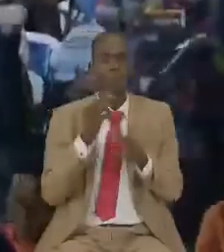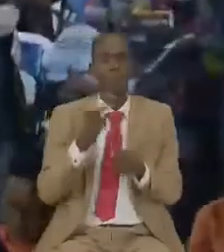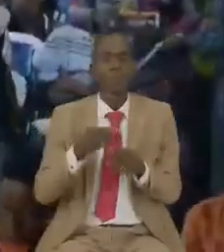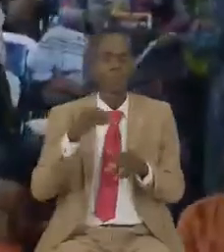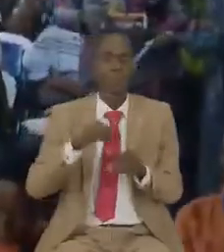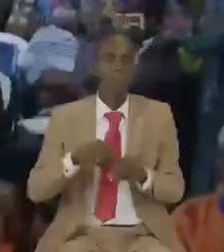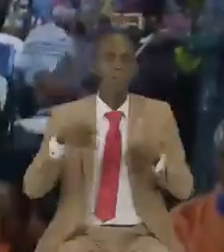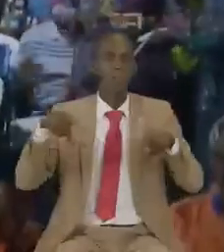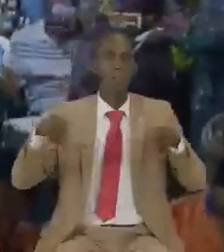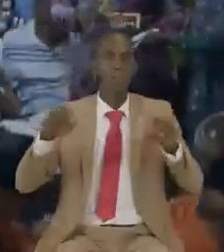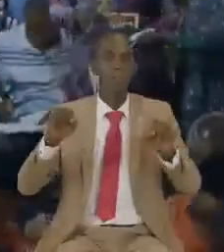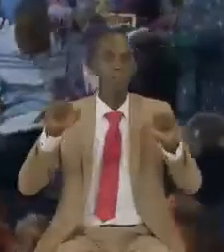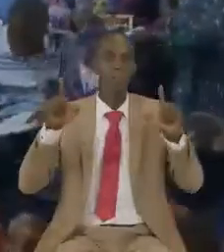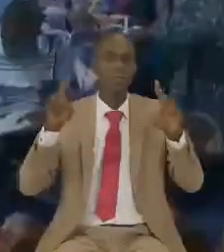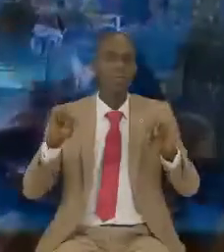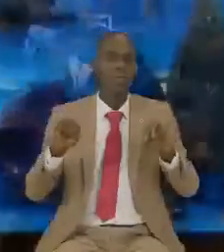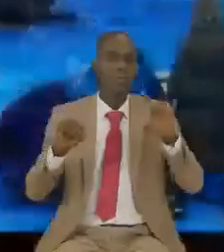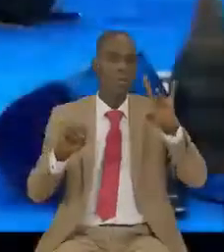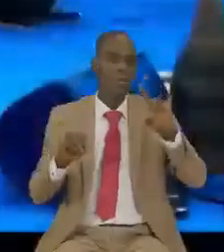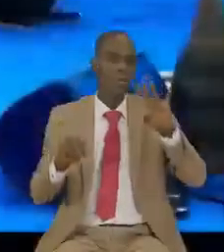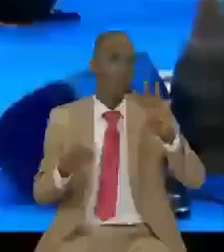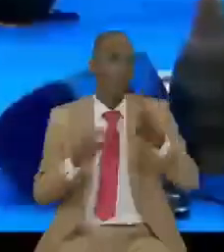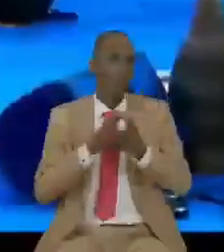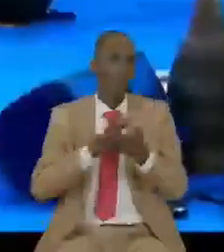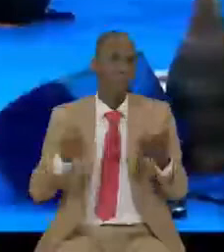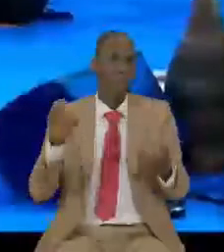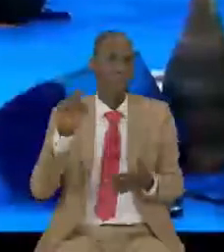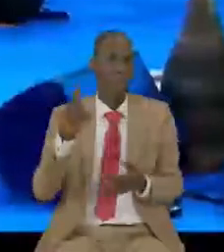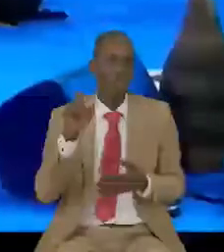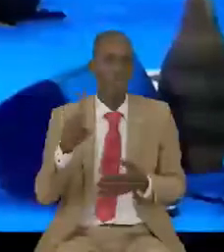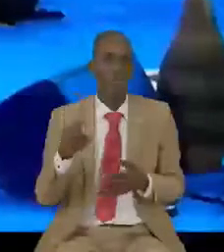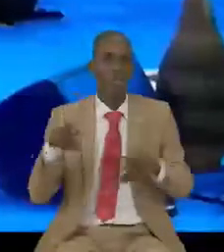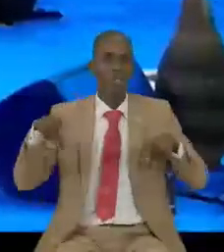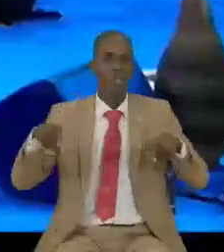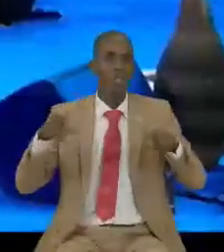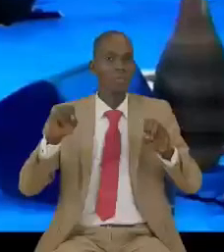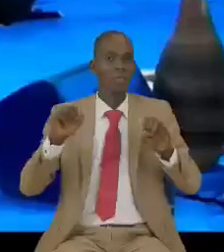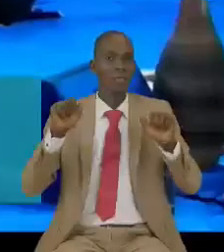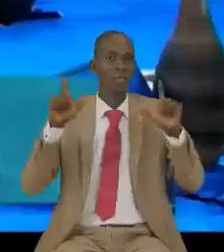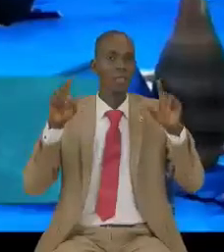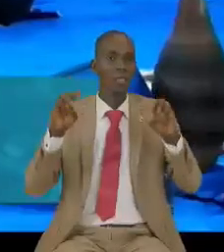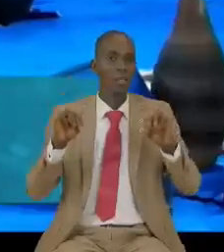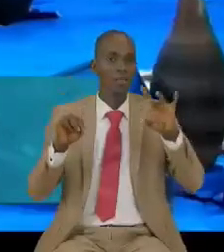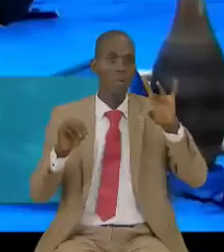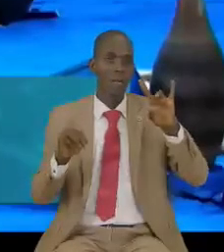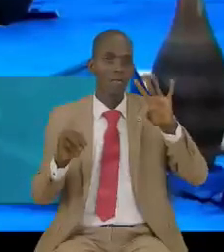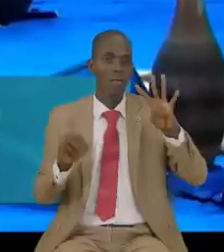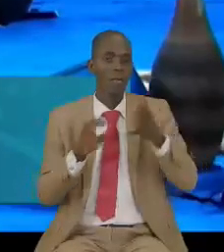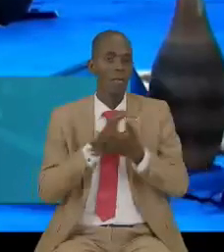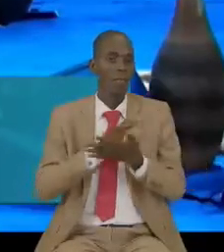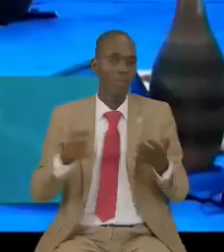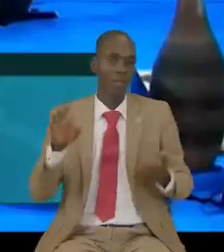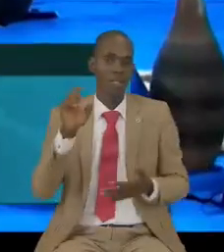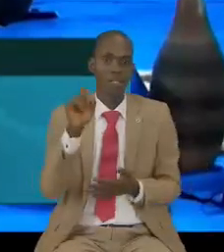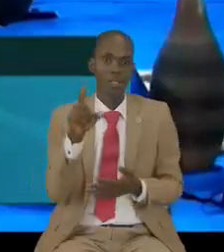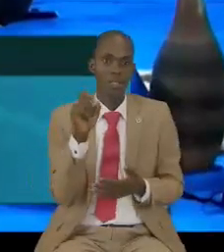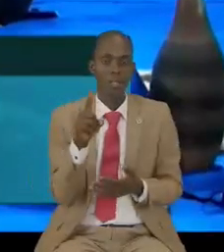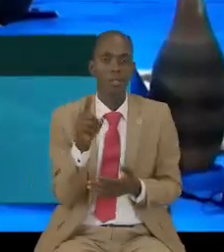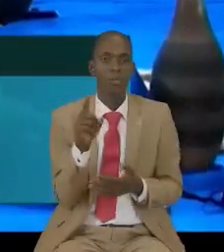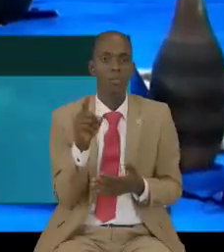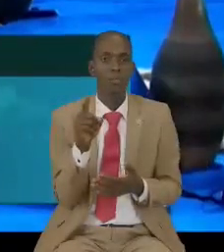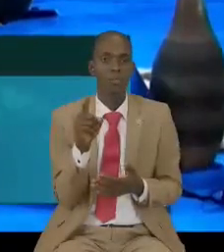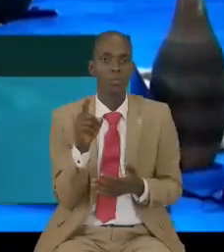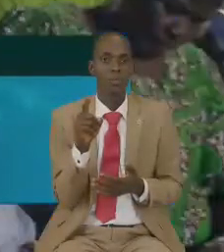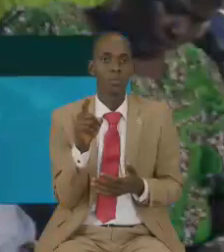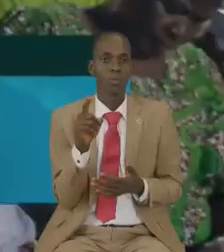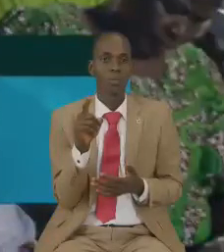84, reading from verse 11. Psalm 84, we're looking at verse